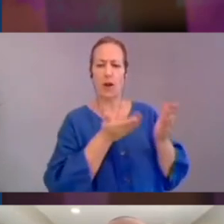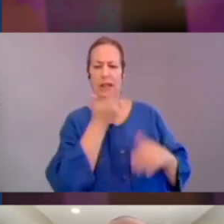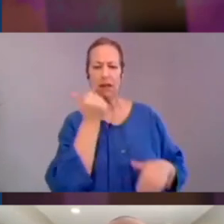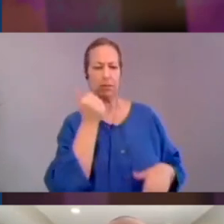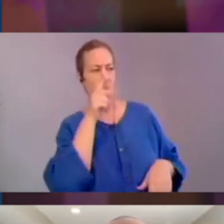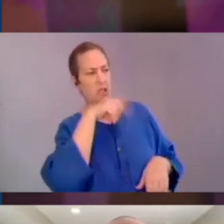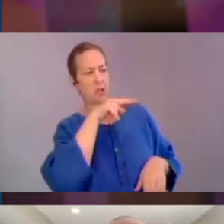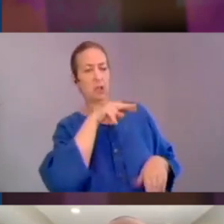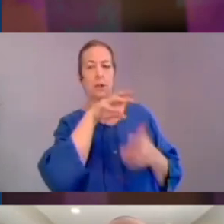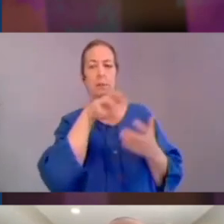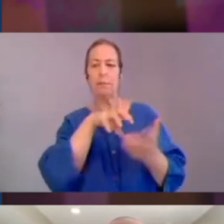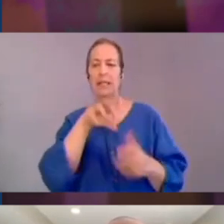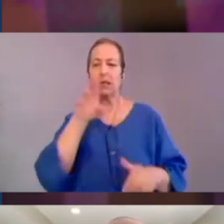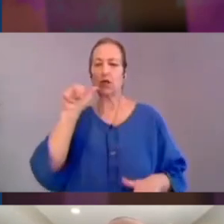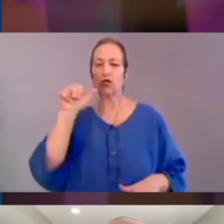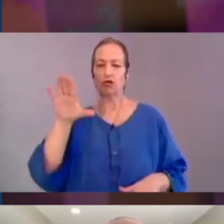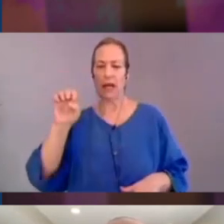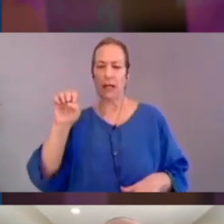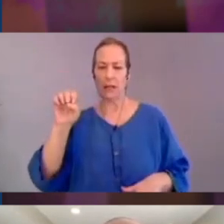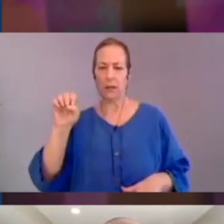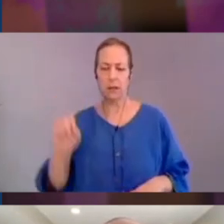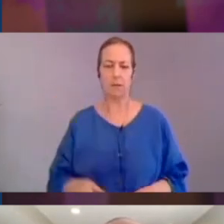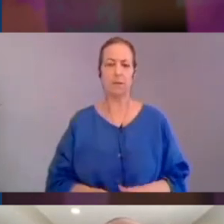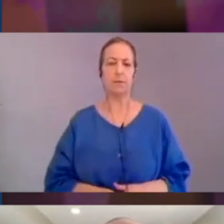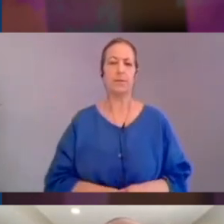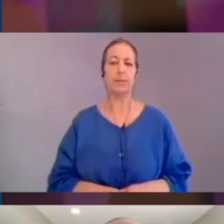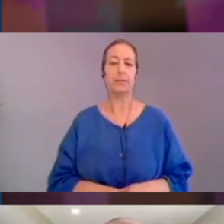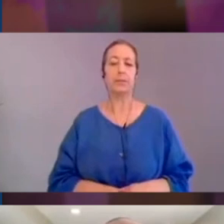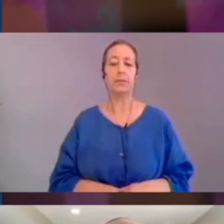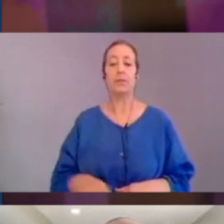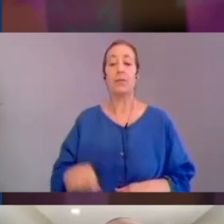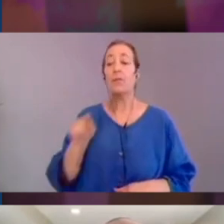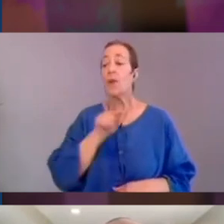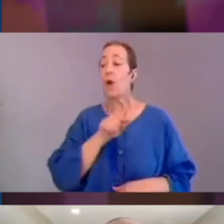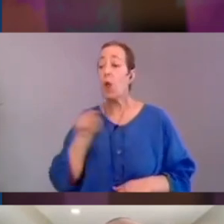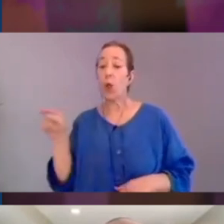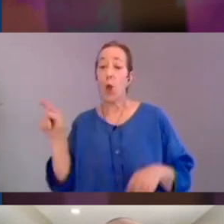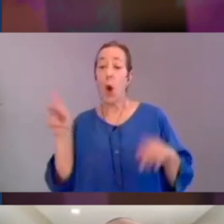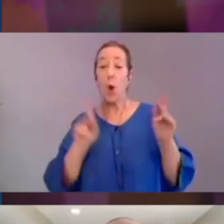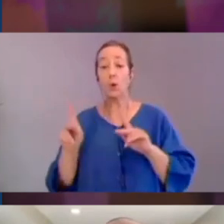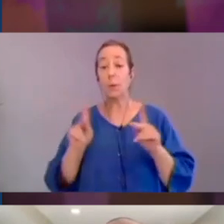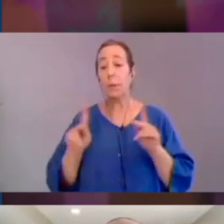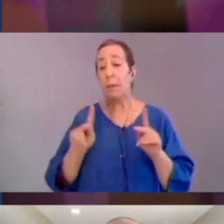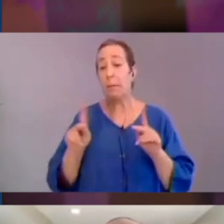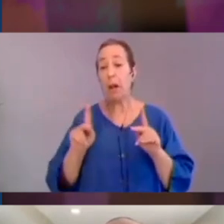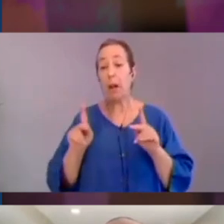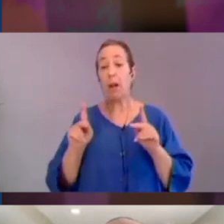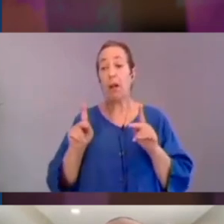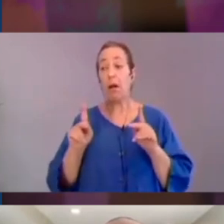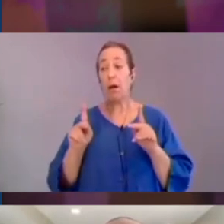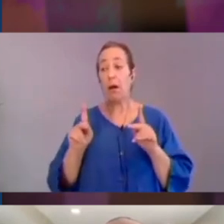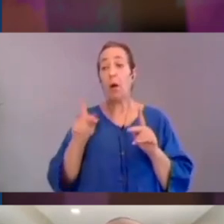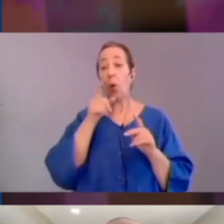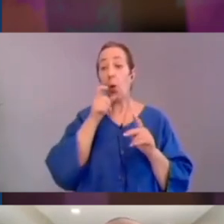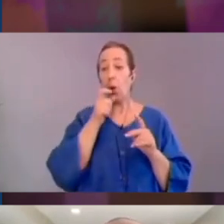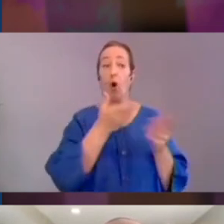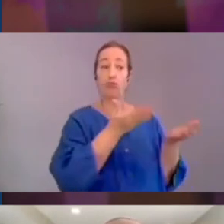race. Some of these early customers received haircuts from my father for 50 years.